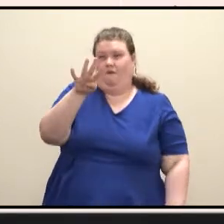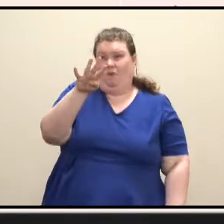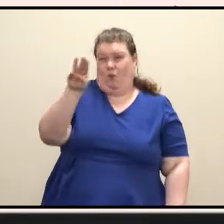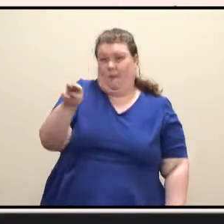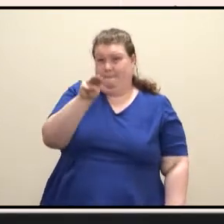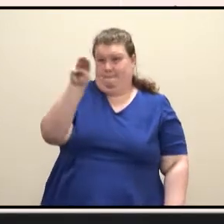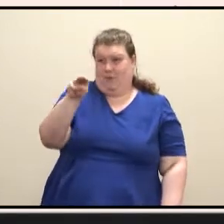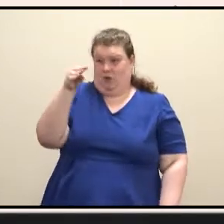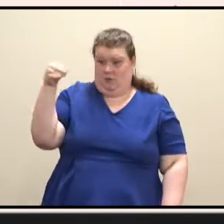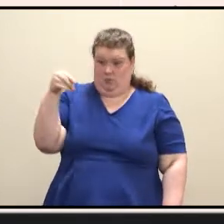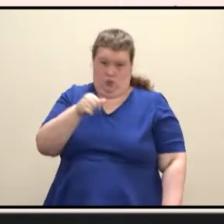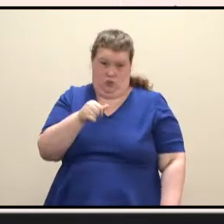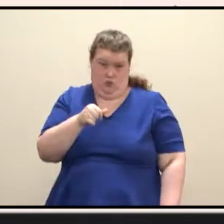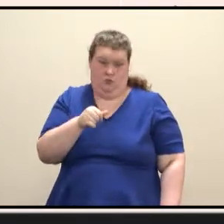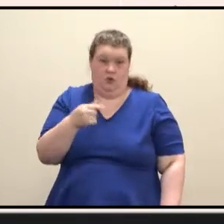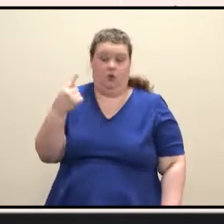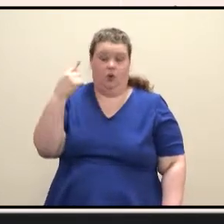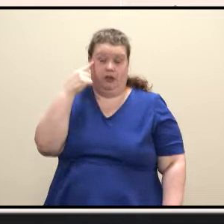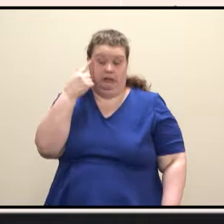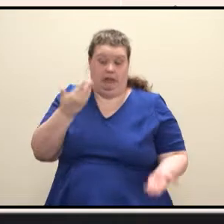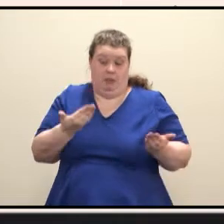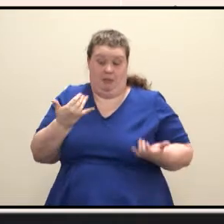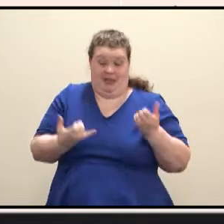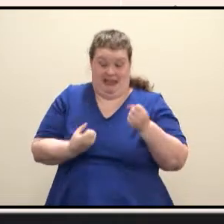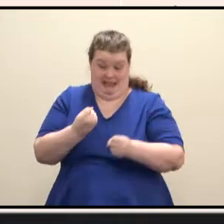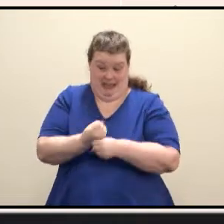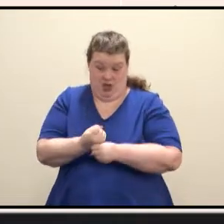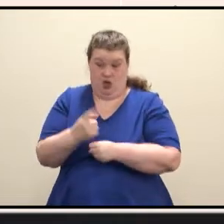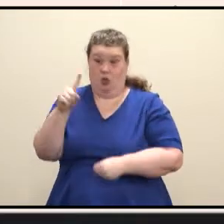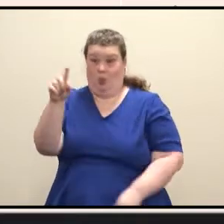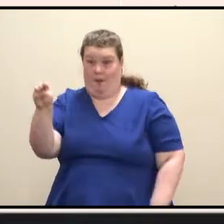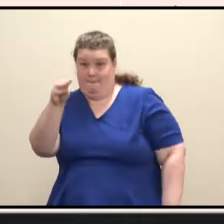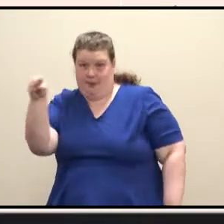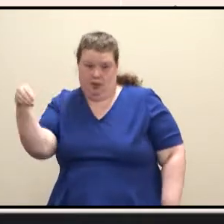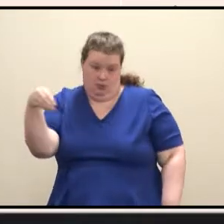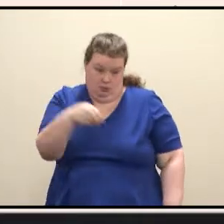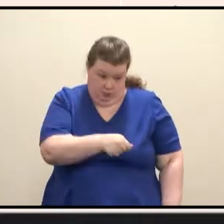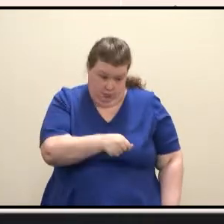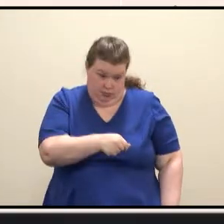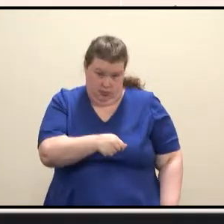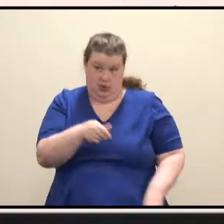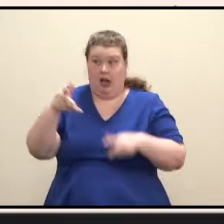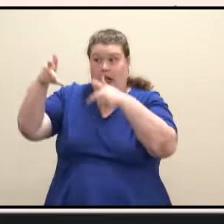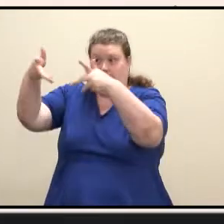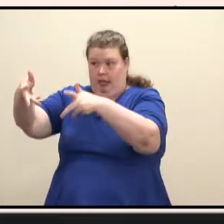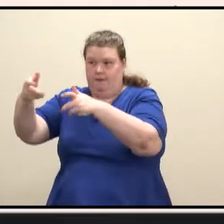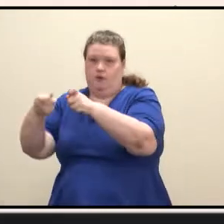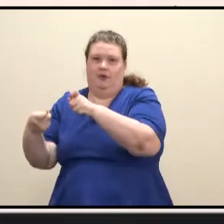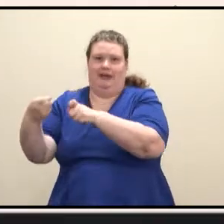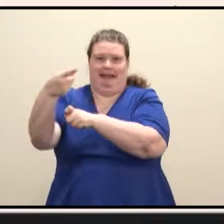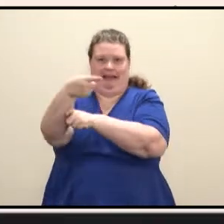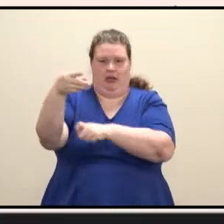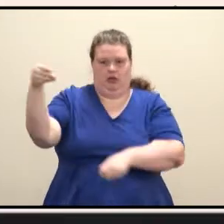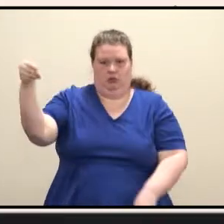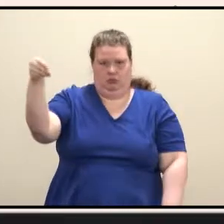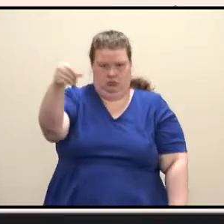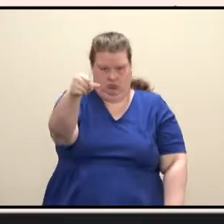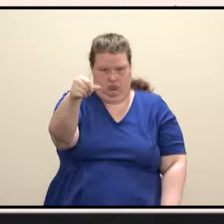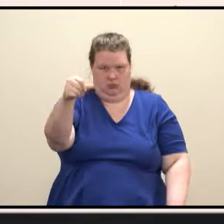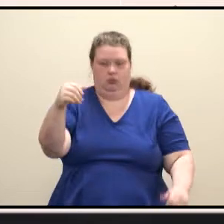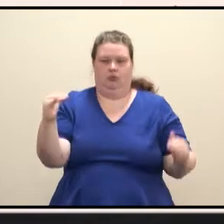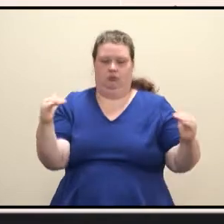maybe moving $1 million or so in the current year, and then using maybe the rest of it in next year's budget to help offset the deficit